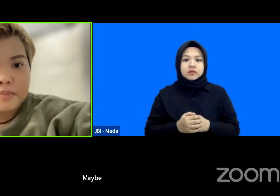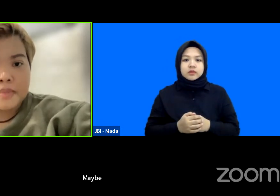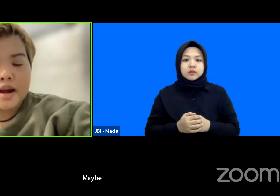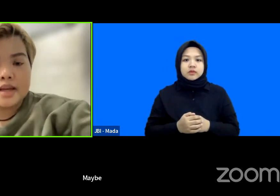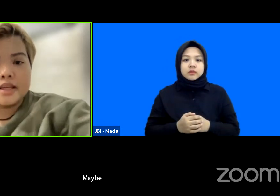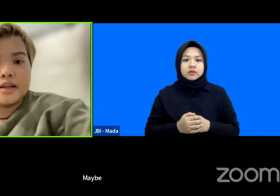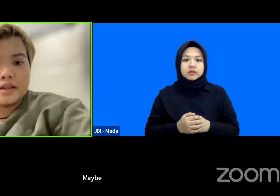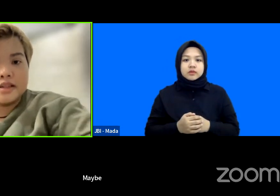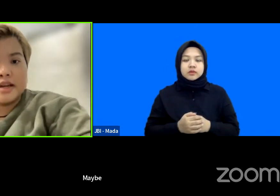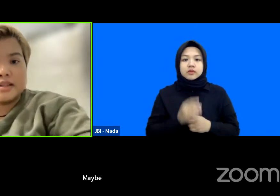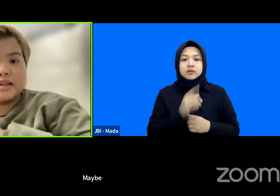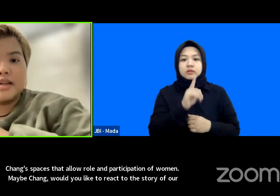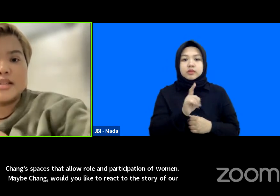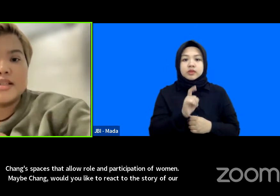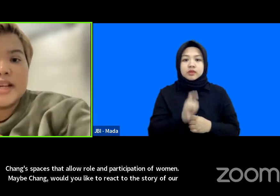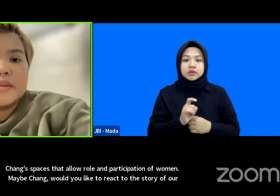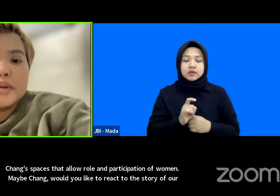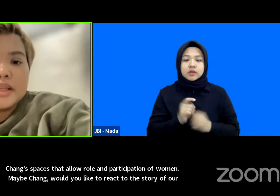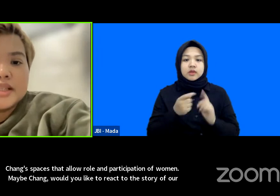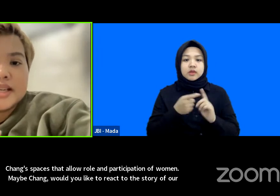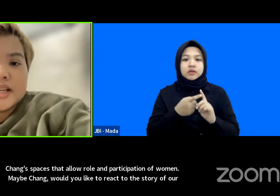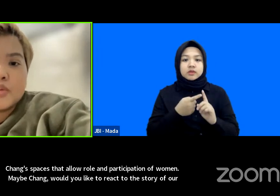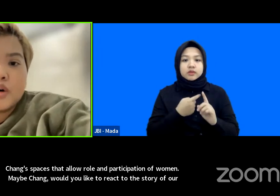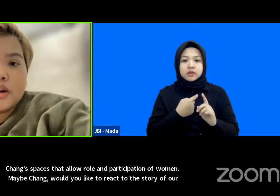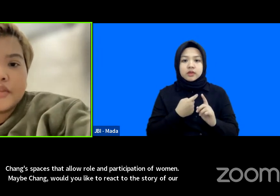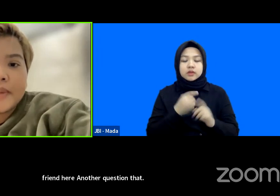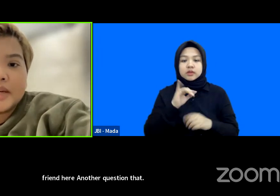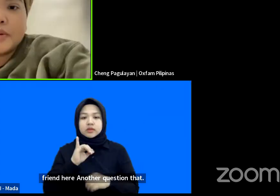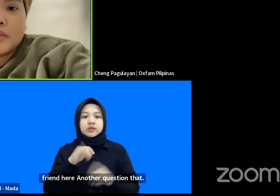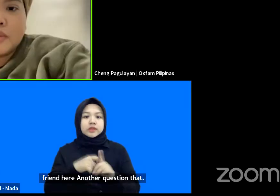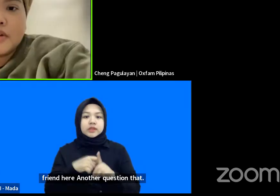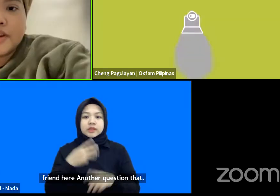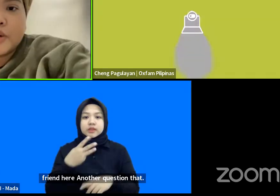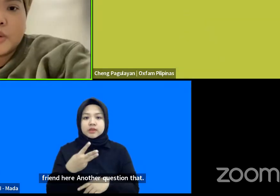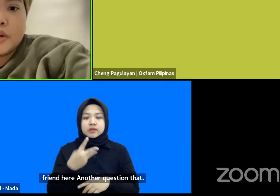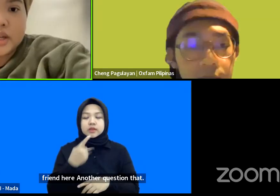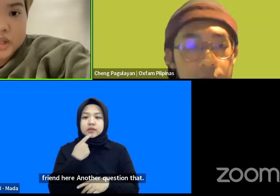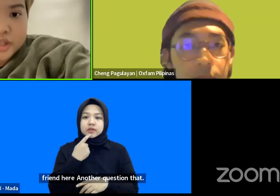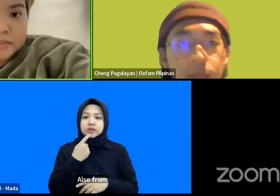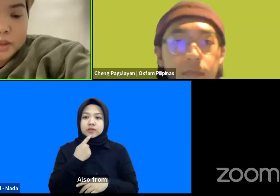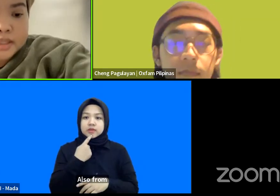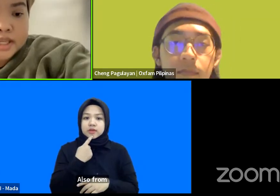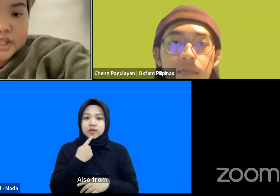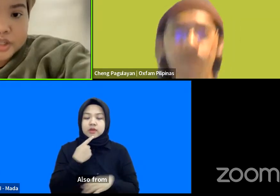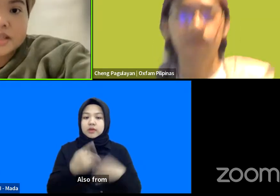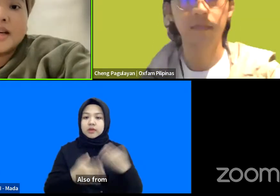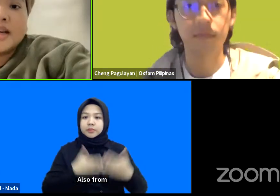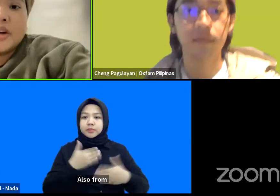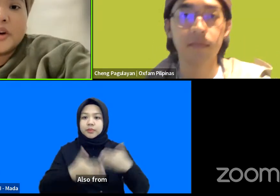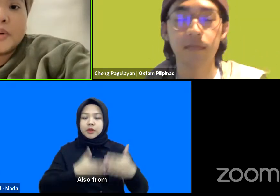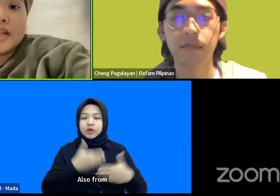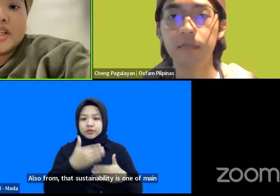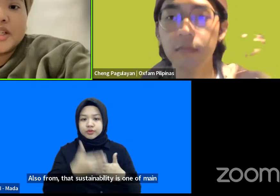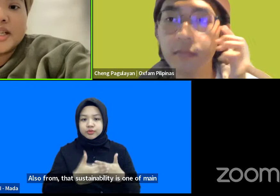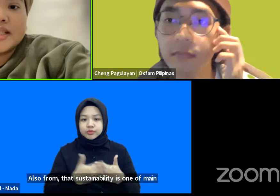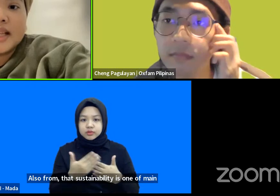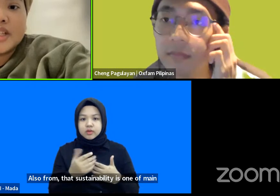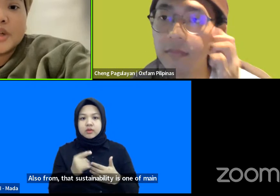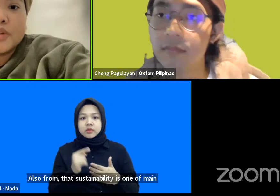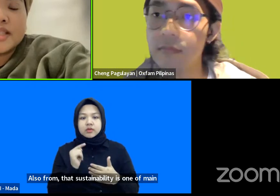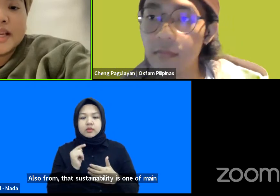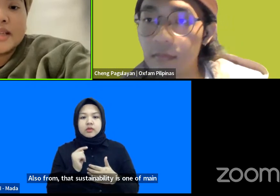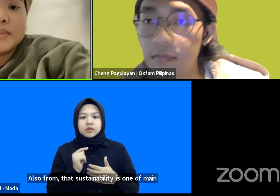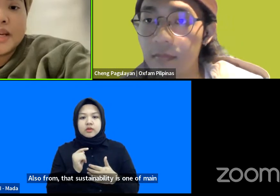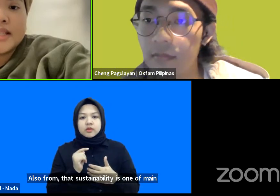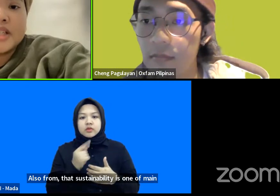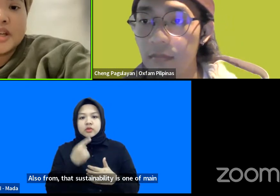also from Ika, that sustainability is one of main problem of renewable energy implementation. Renewable energy